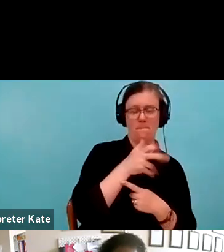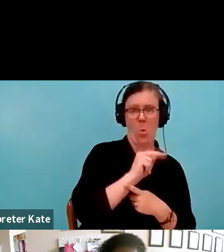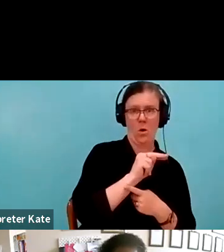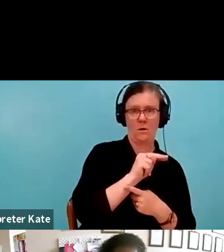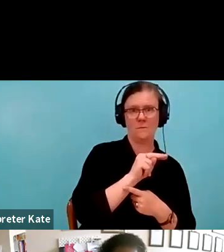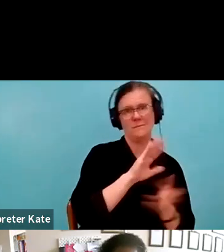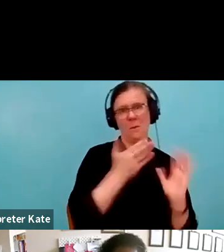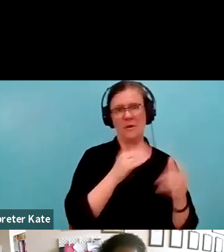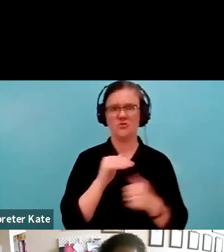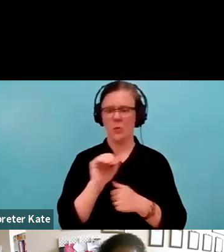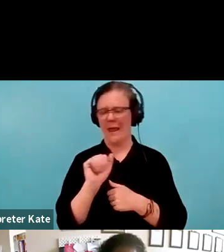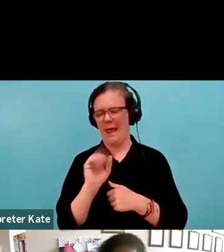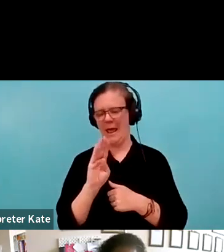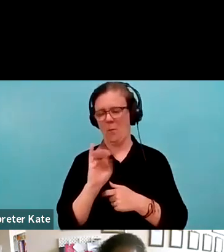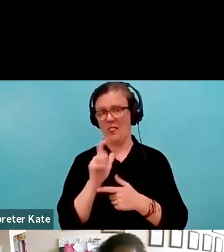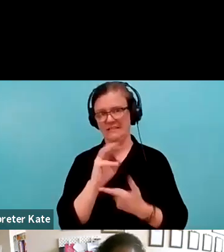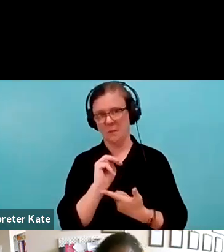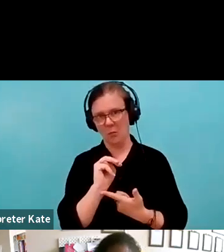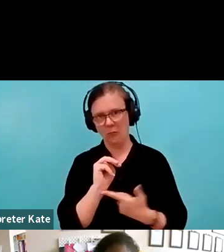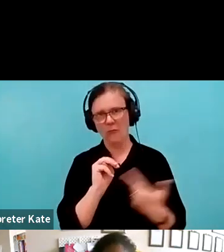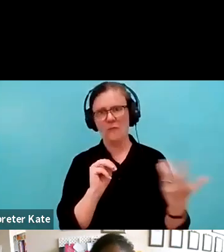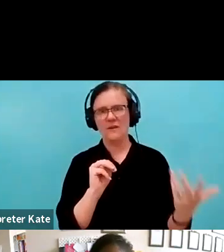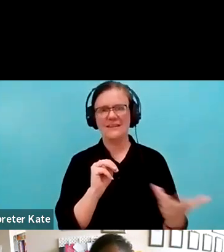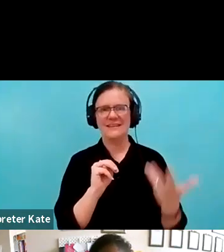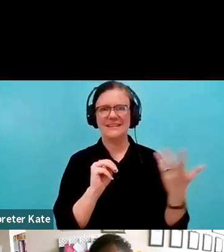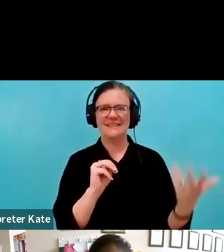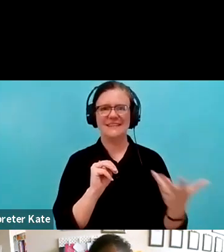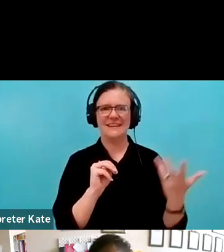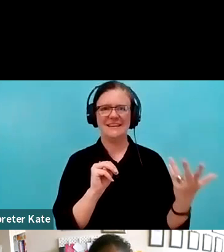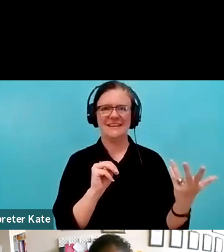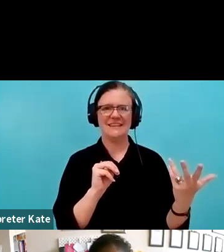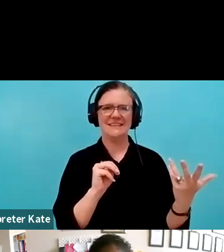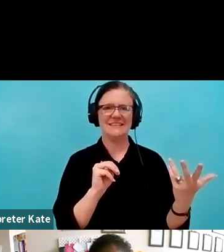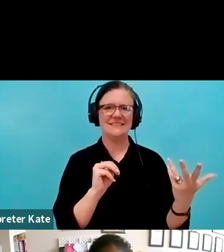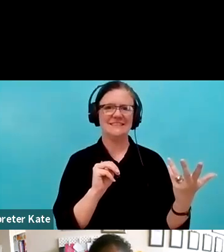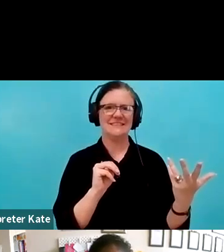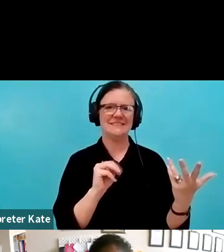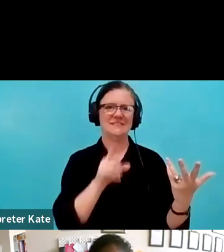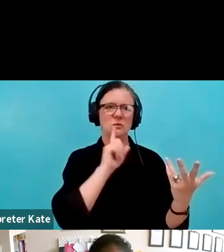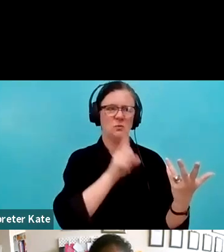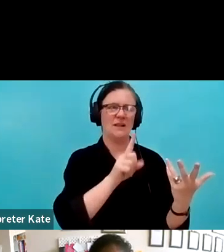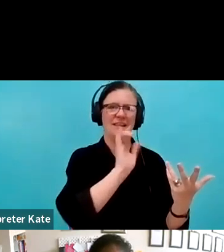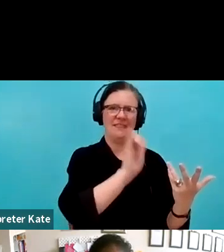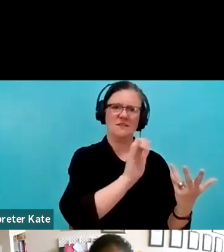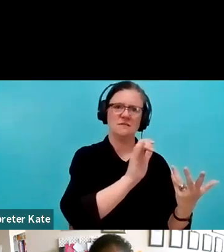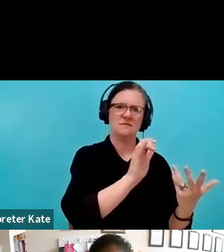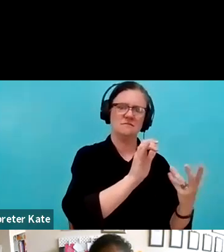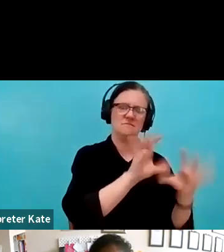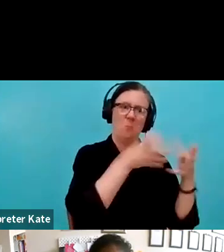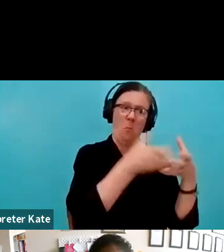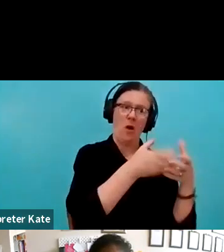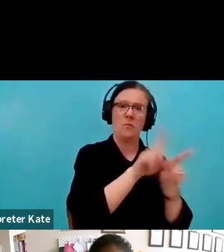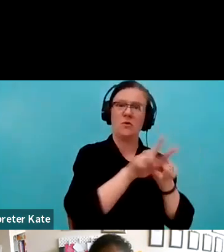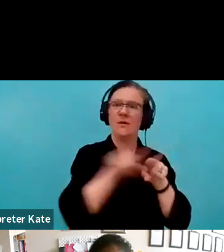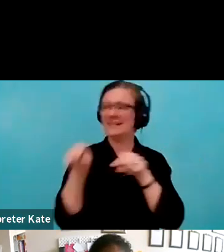So, you know, I think it does a lot of good in the sense that we also get to learn